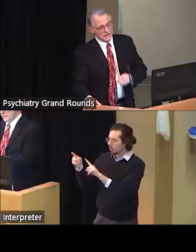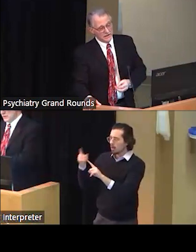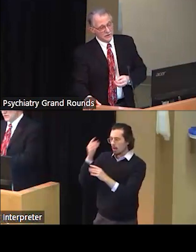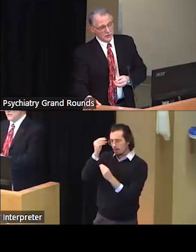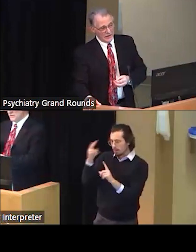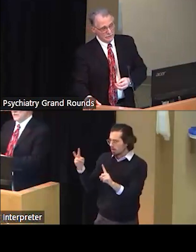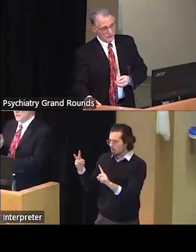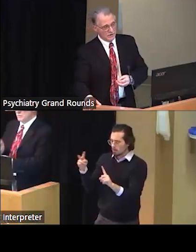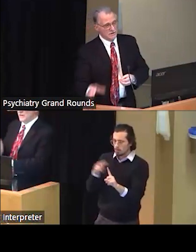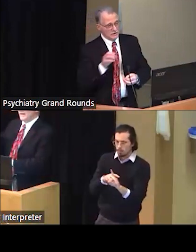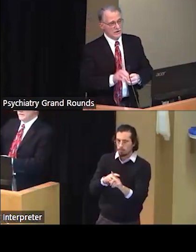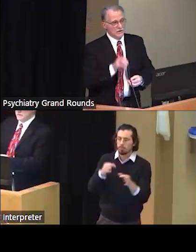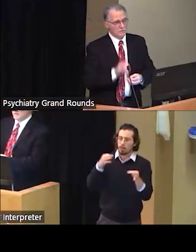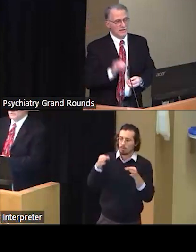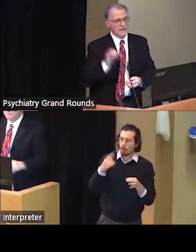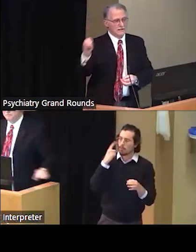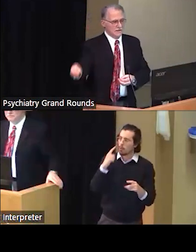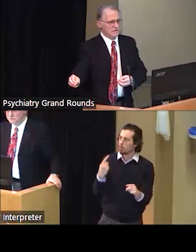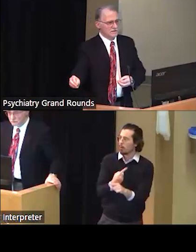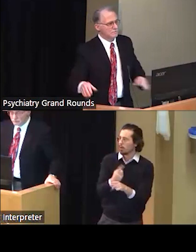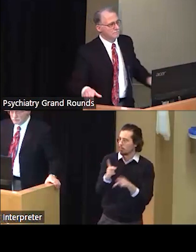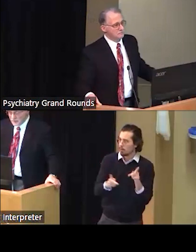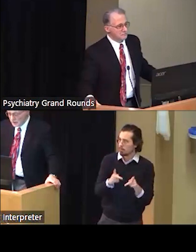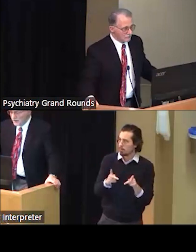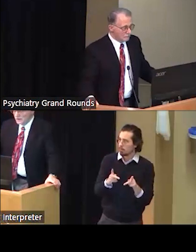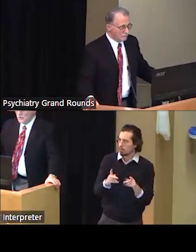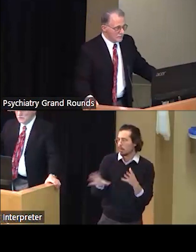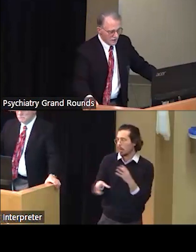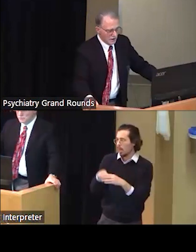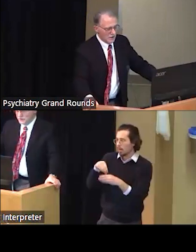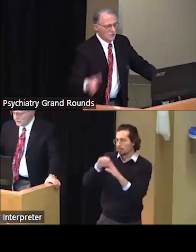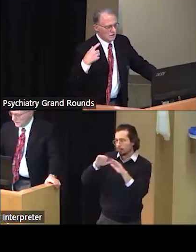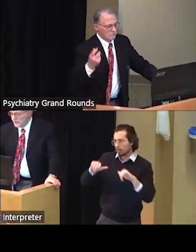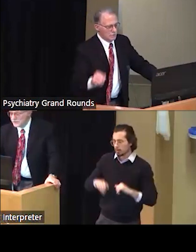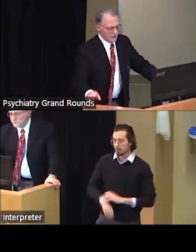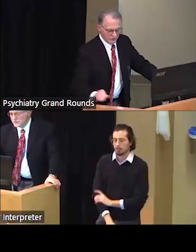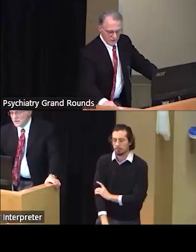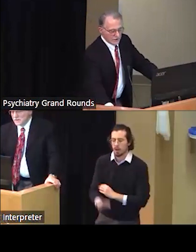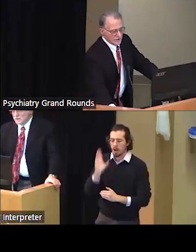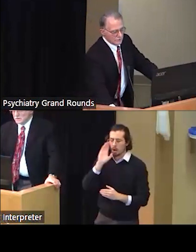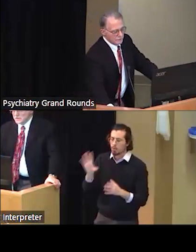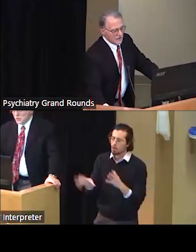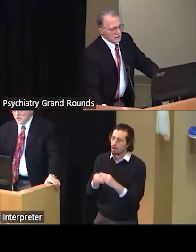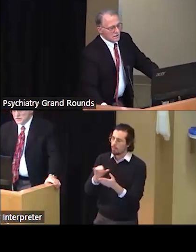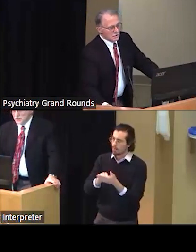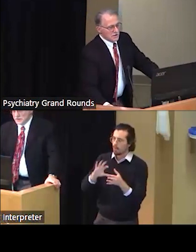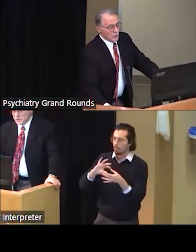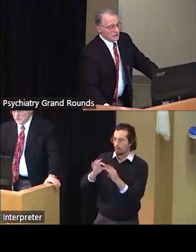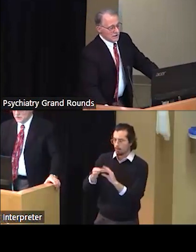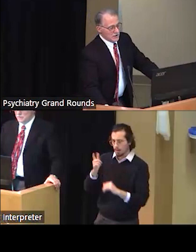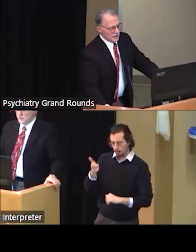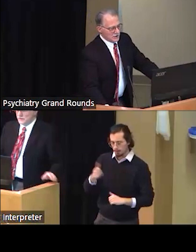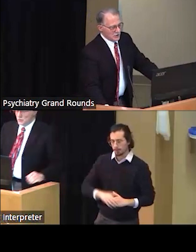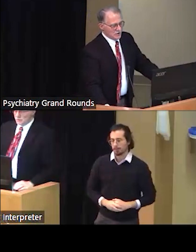more understandable to a lay person so that you can apply it in a system. I'll put that at the end.